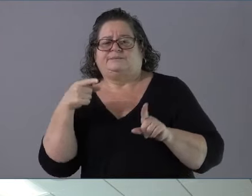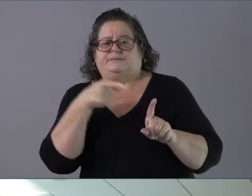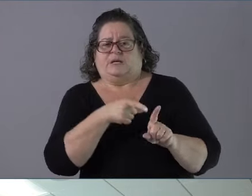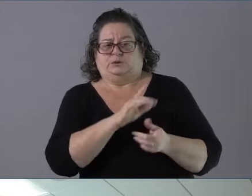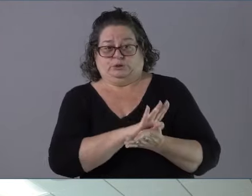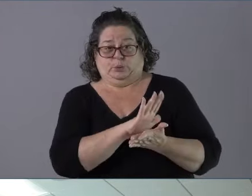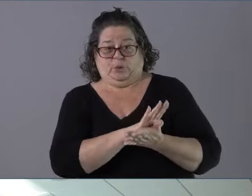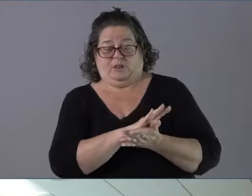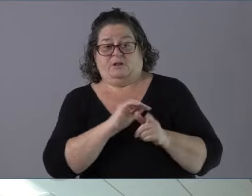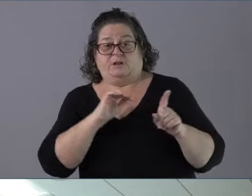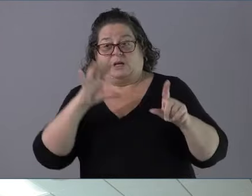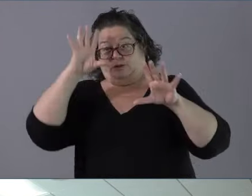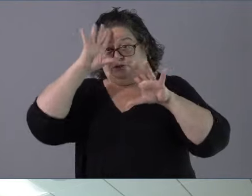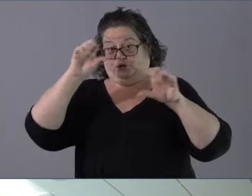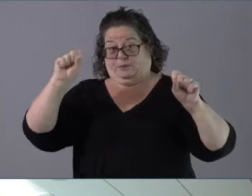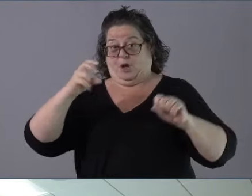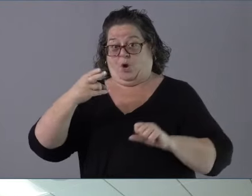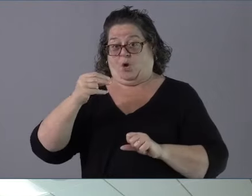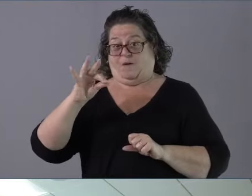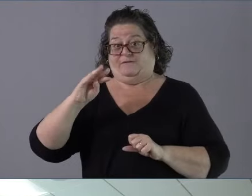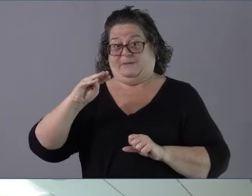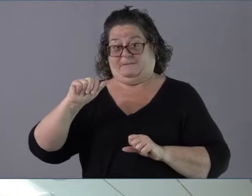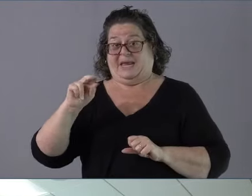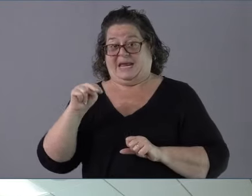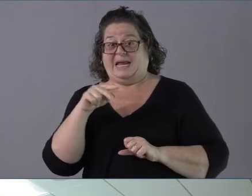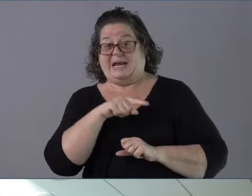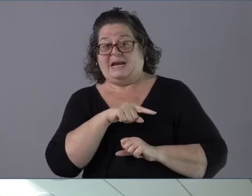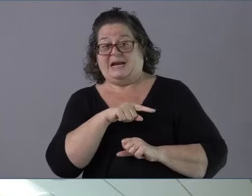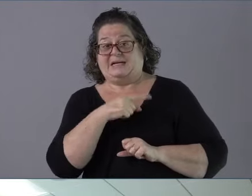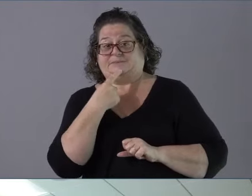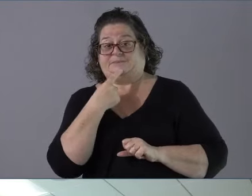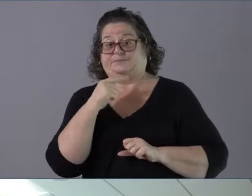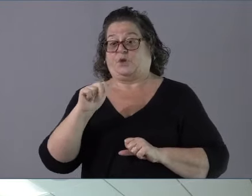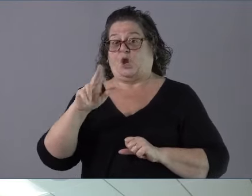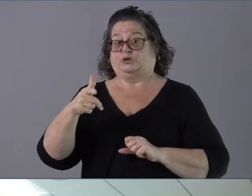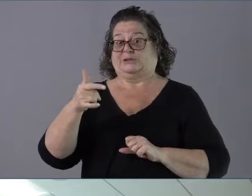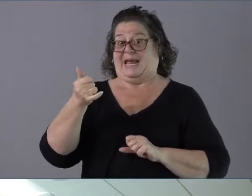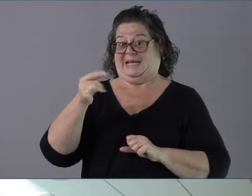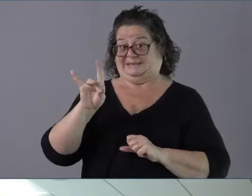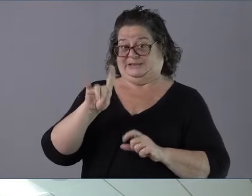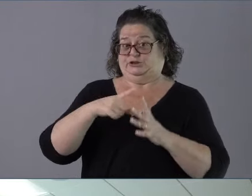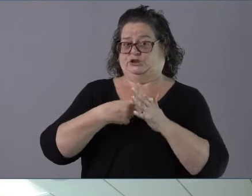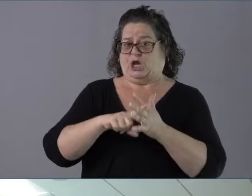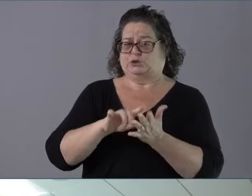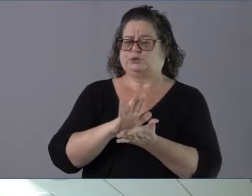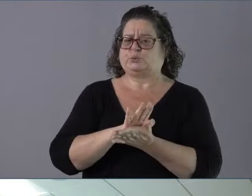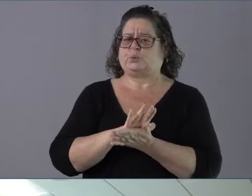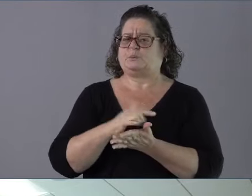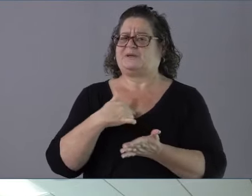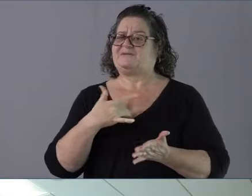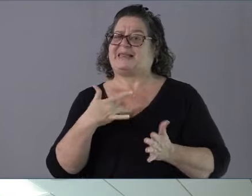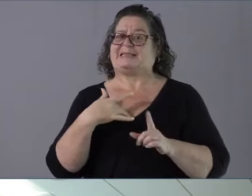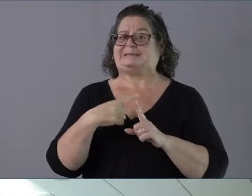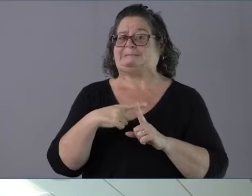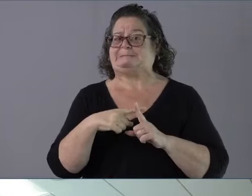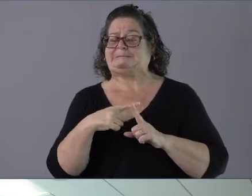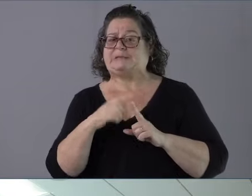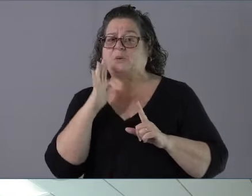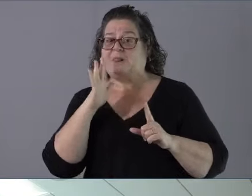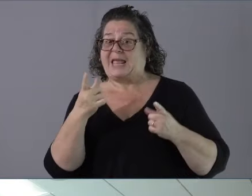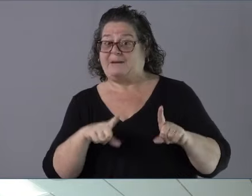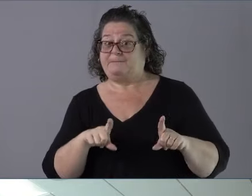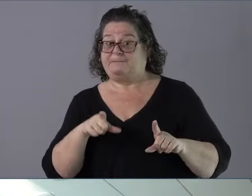date August 17th aspirational before. How optimistic are you that August 17th is really going to